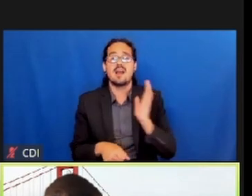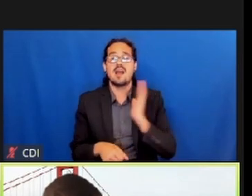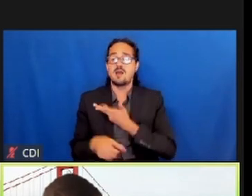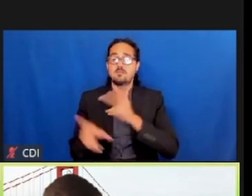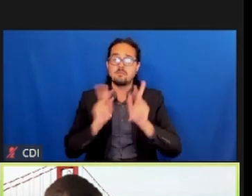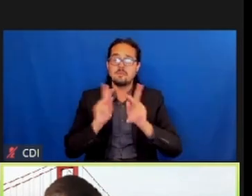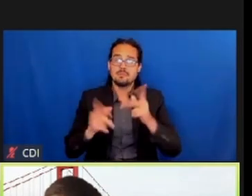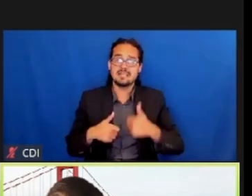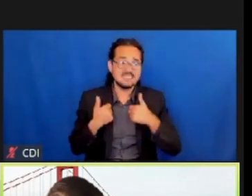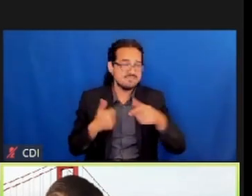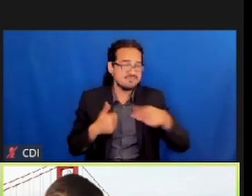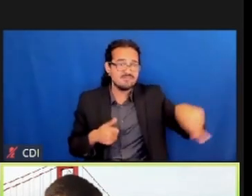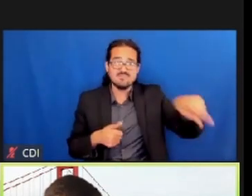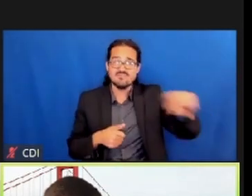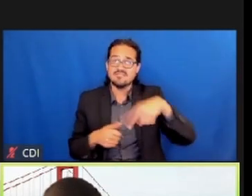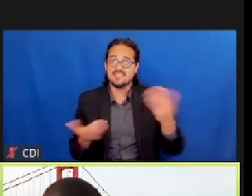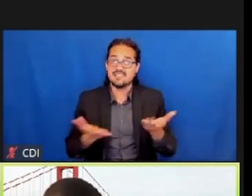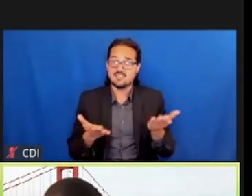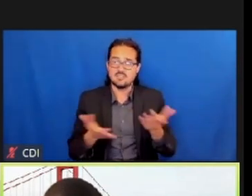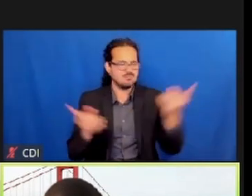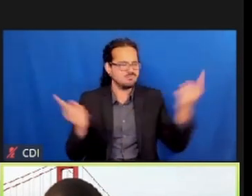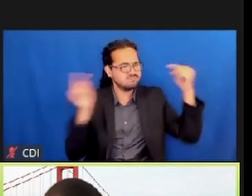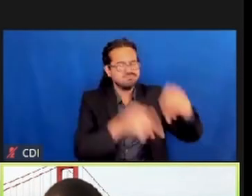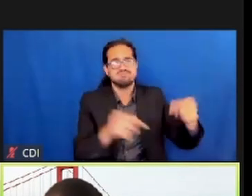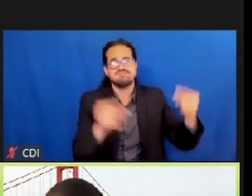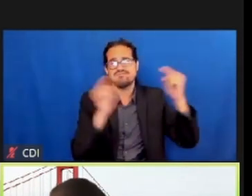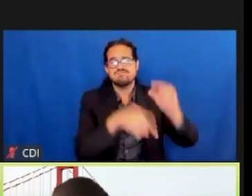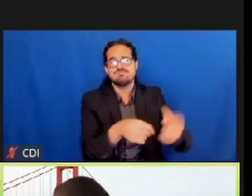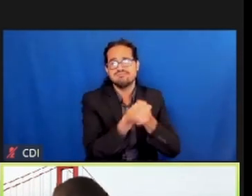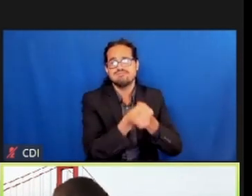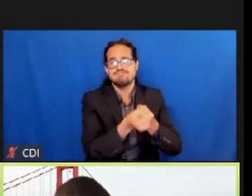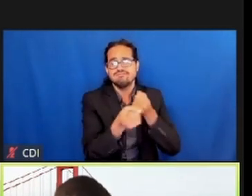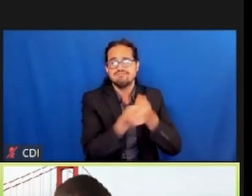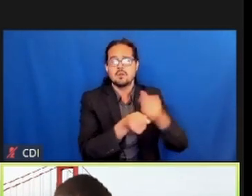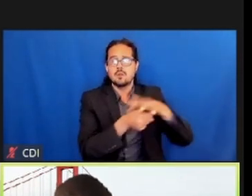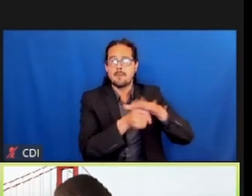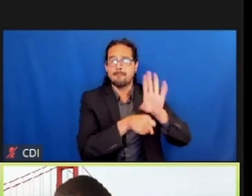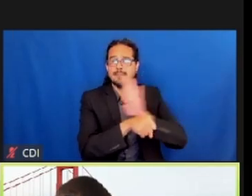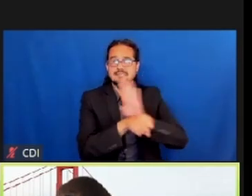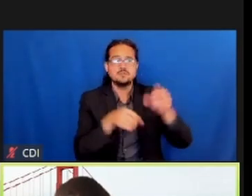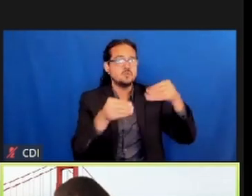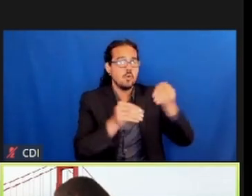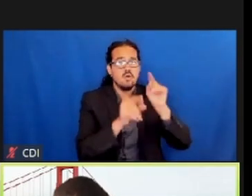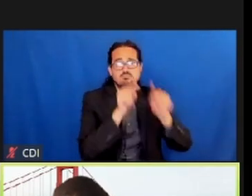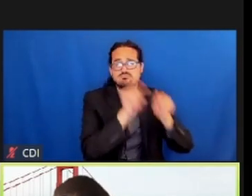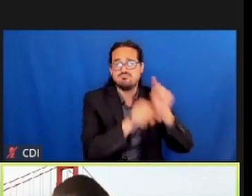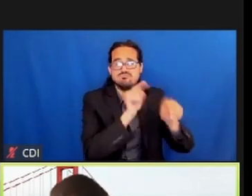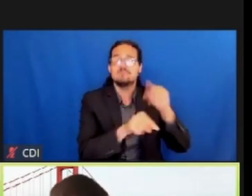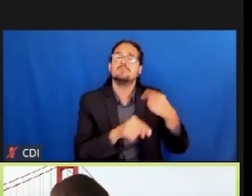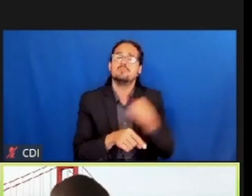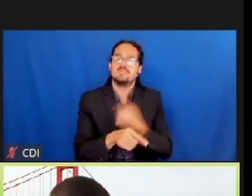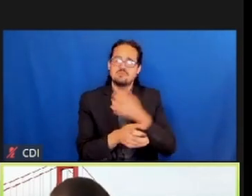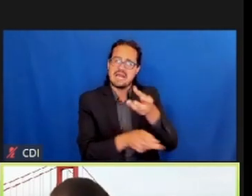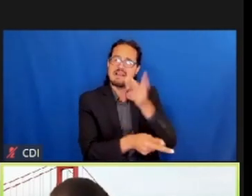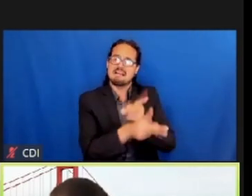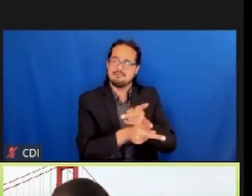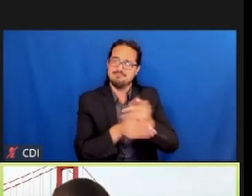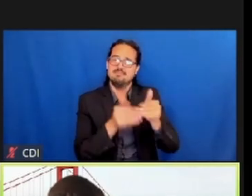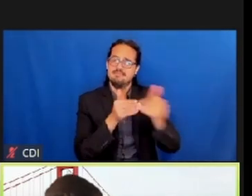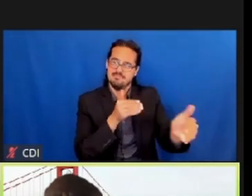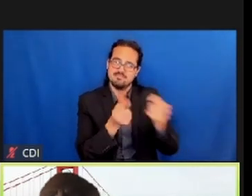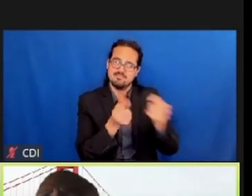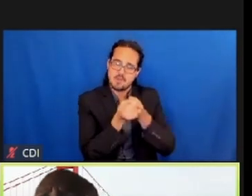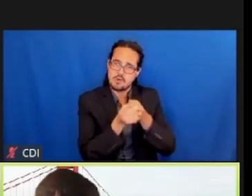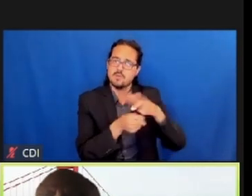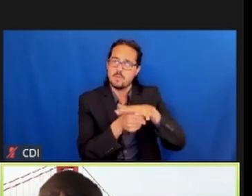We want to figure out how to continue to do that in a sustainable way. And last but never least is social infrastructure.